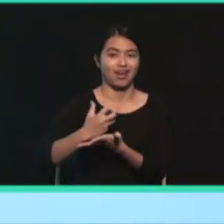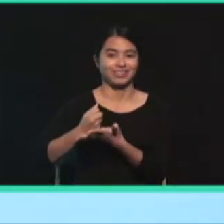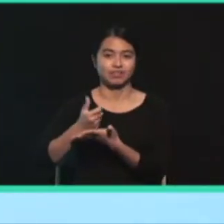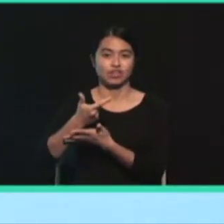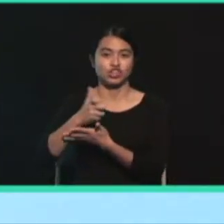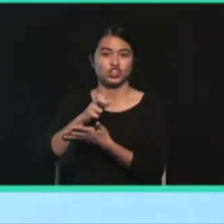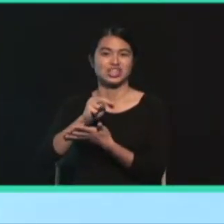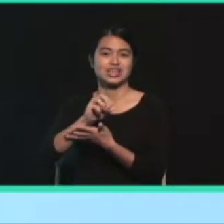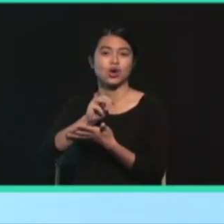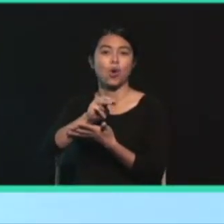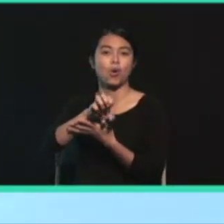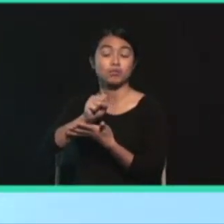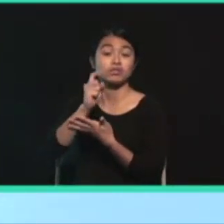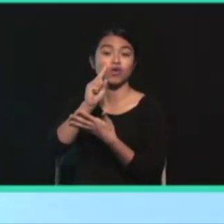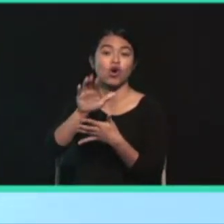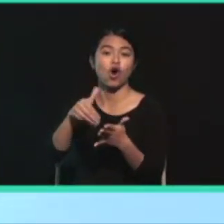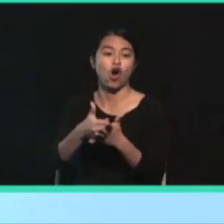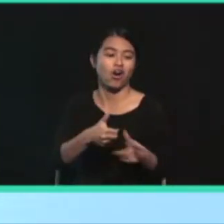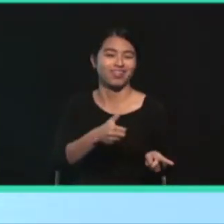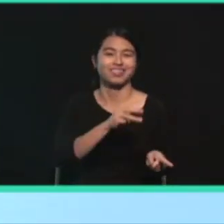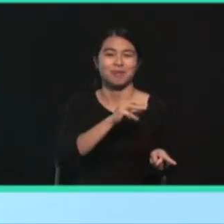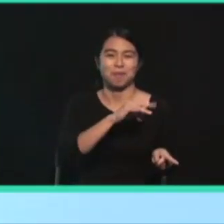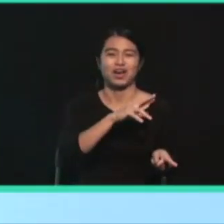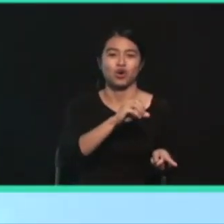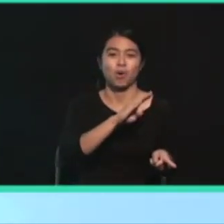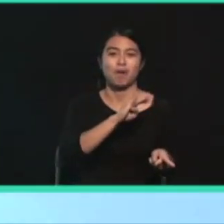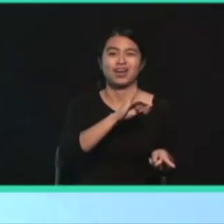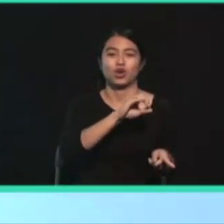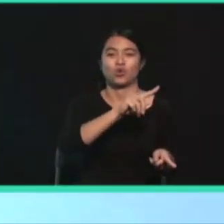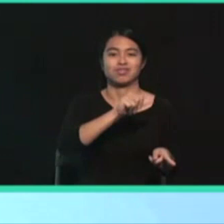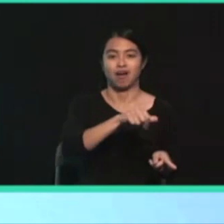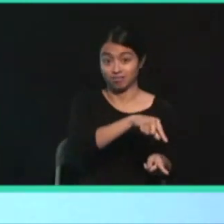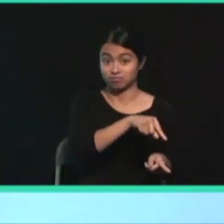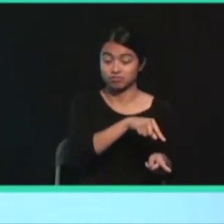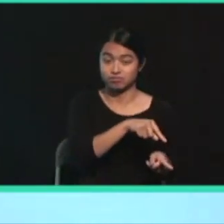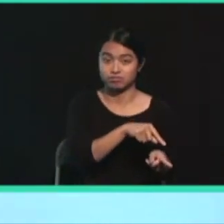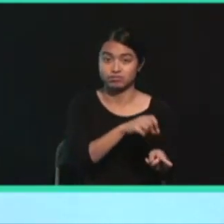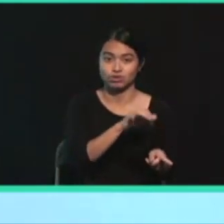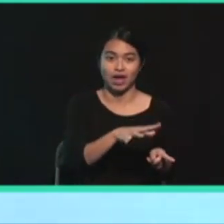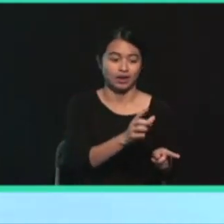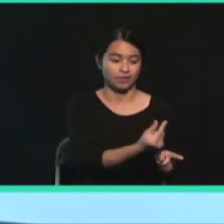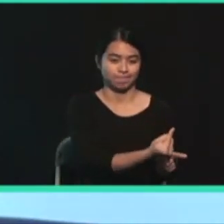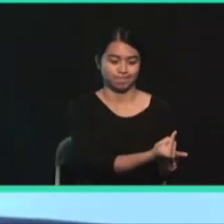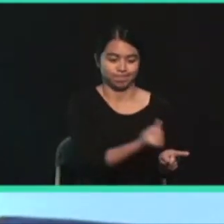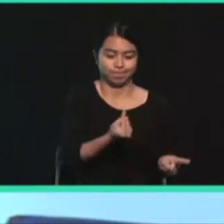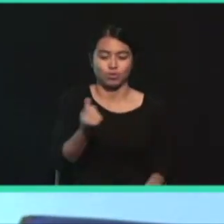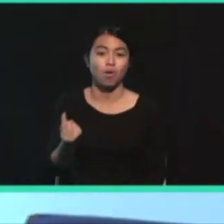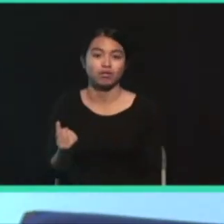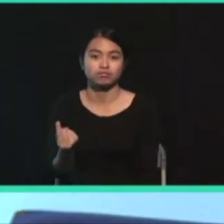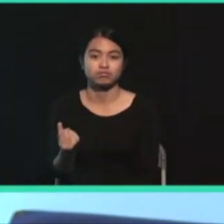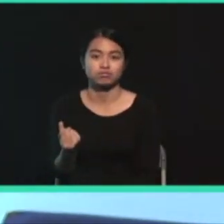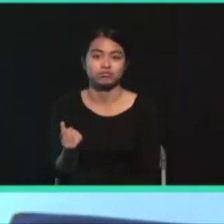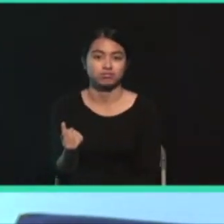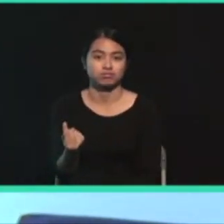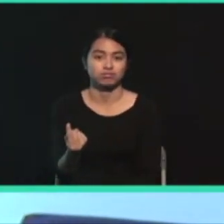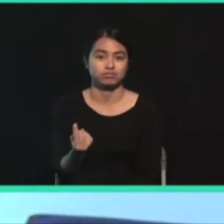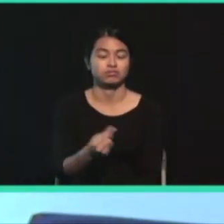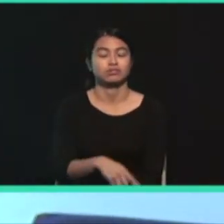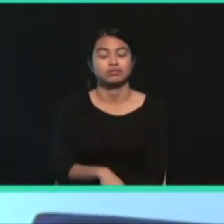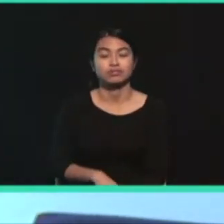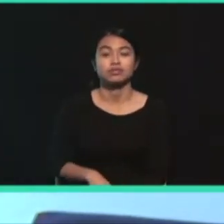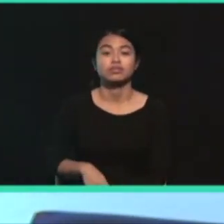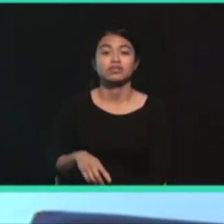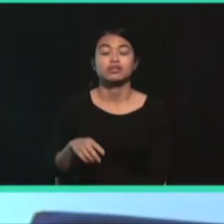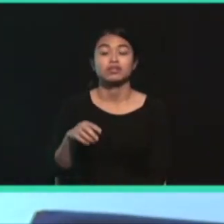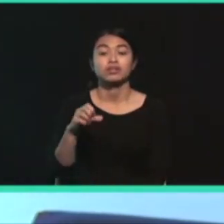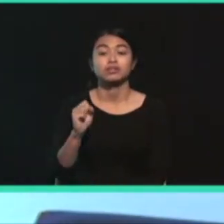all the microbiota. So that's maybe that you can discriminate between those two definitions.